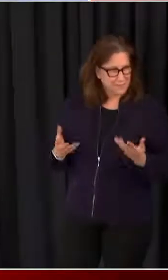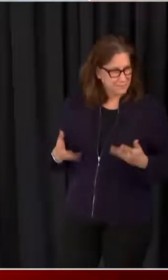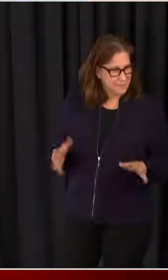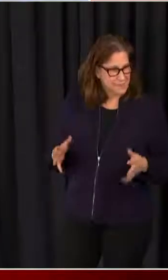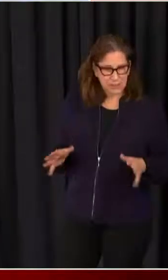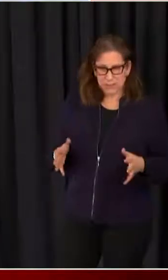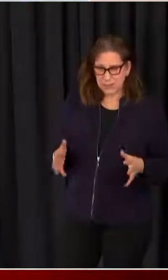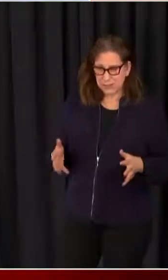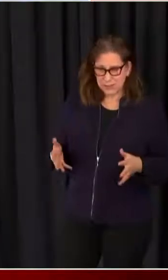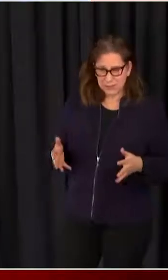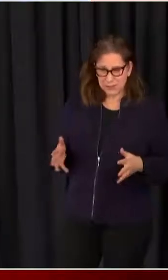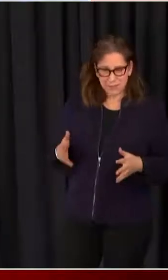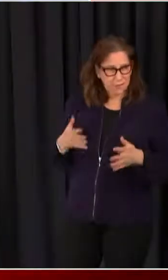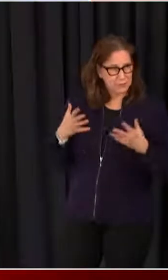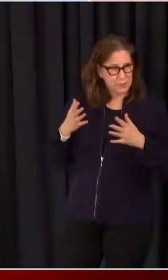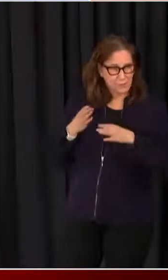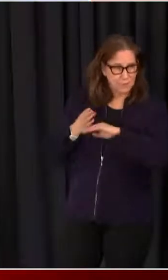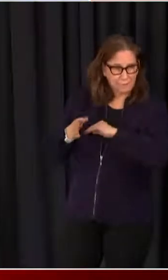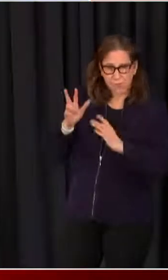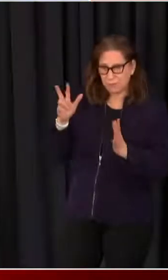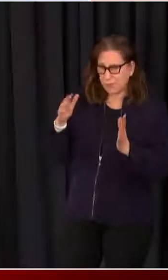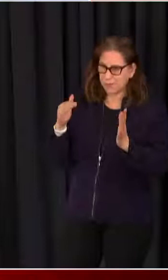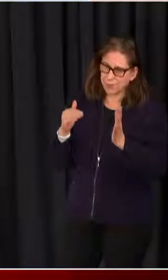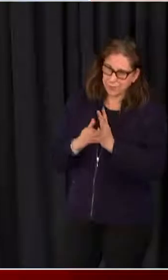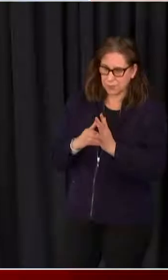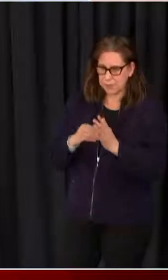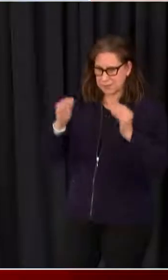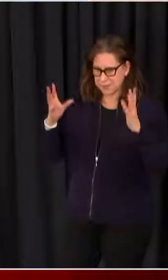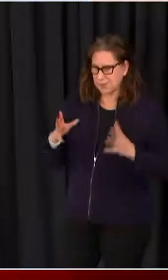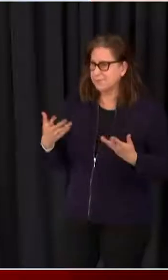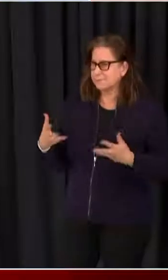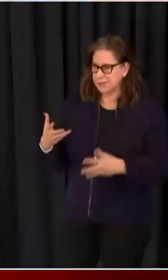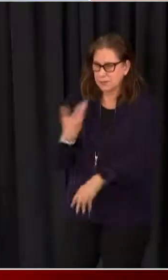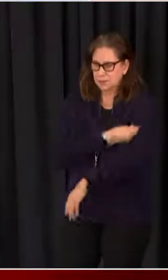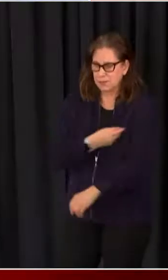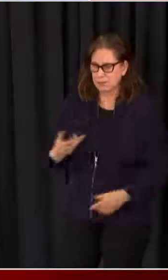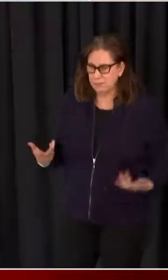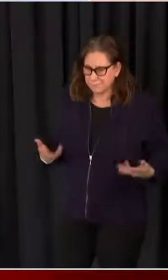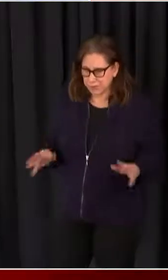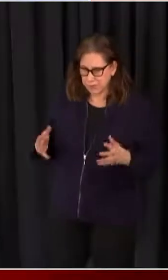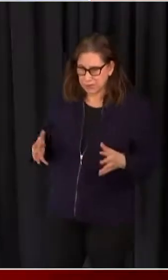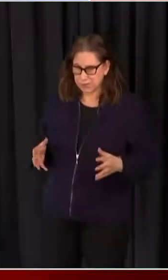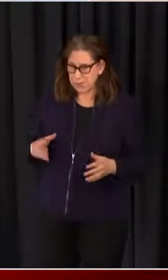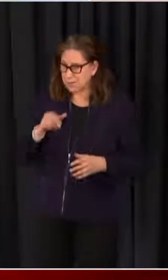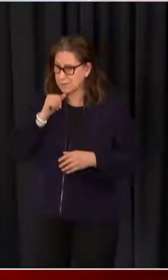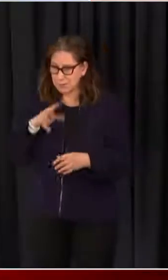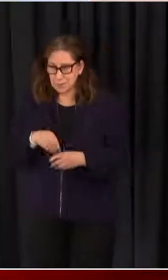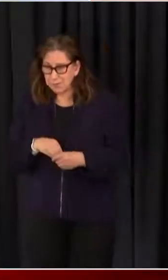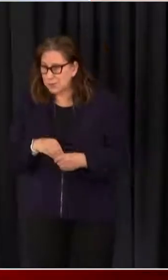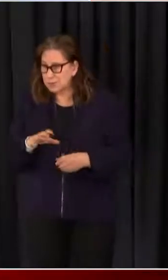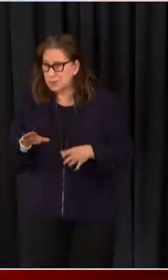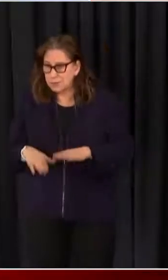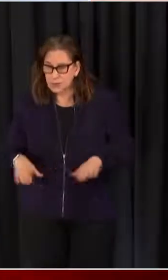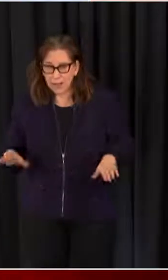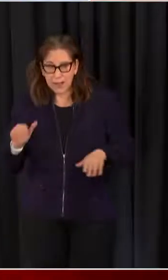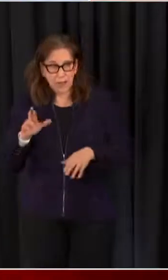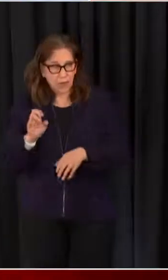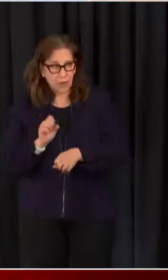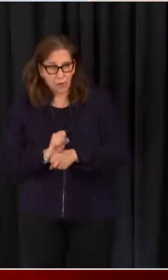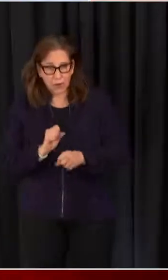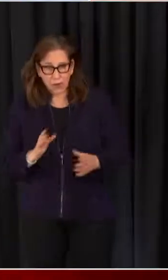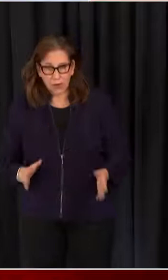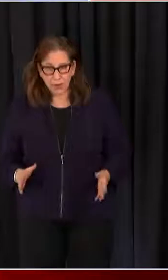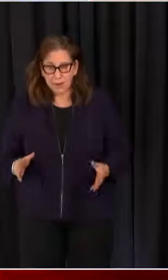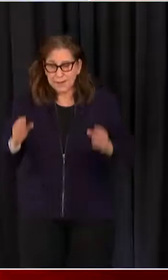not remembering the number. Well over 3,000. Over 3,000, and that doesn't include the child care workers. And teachers